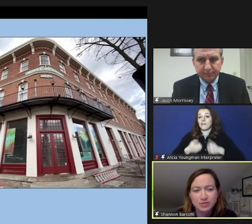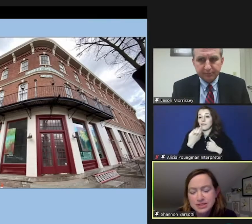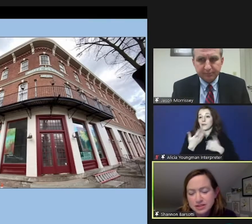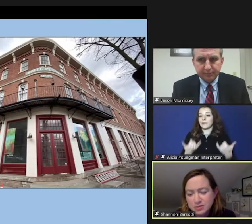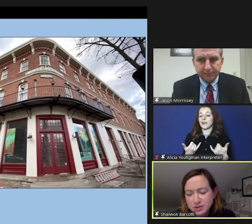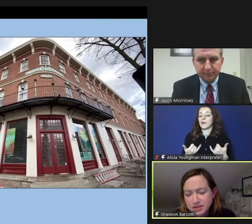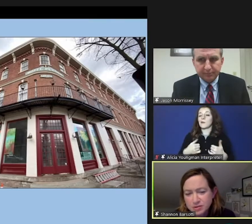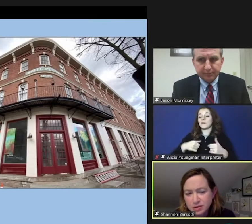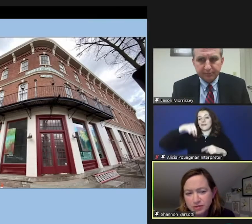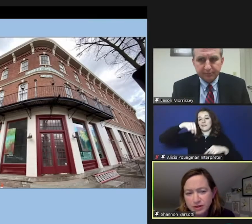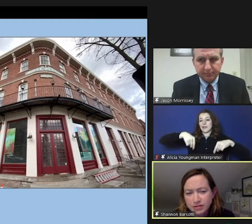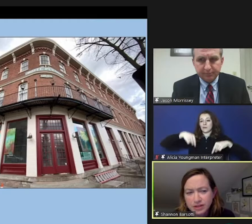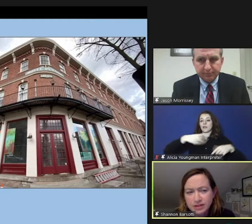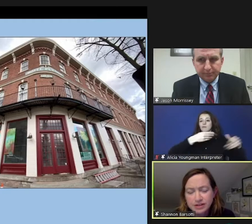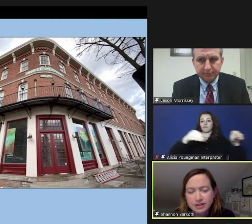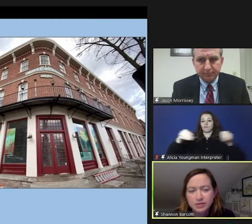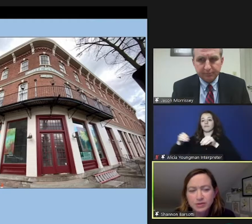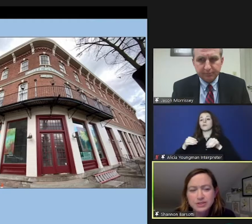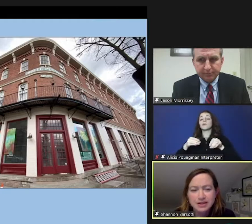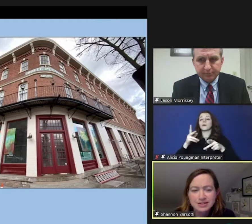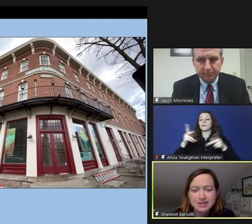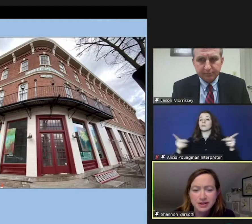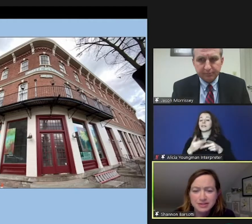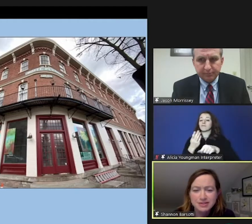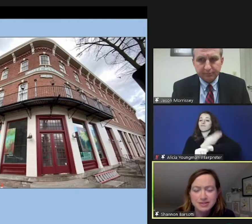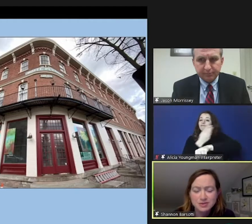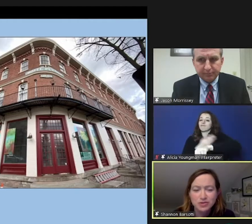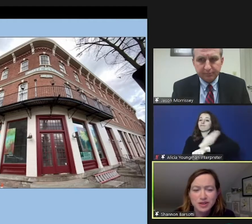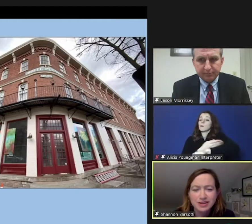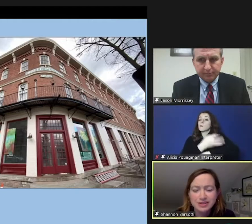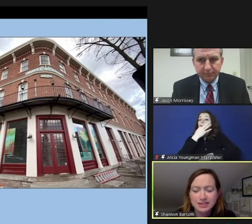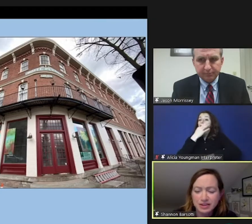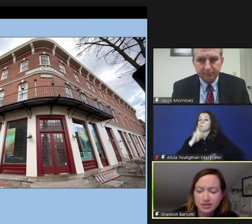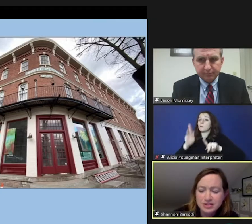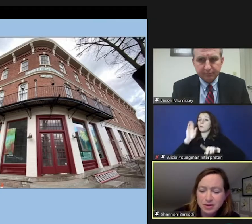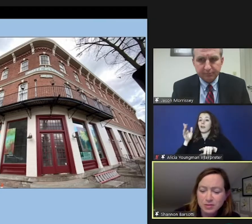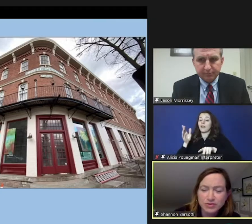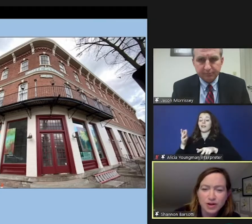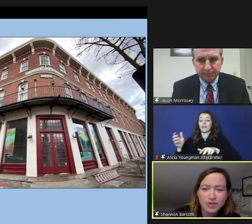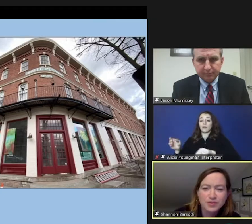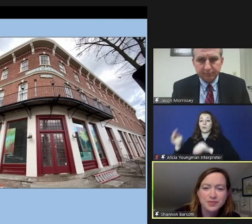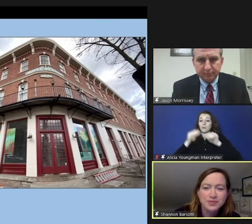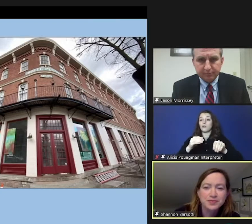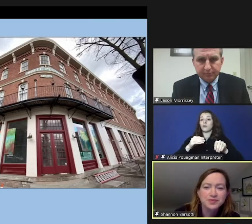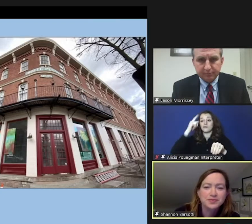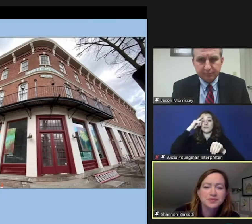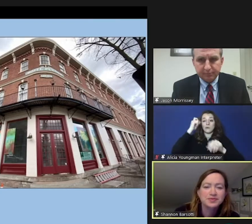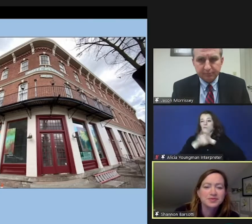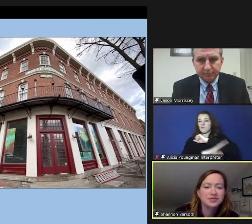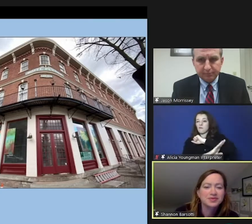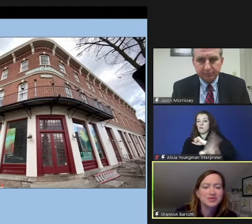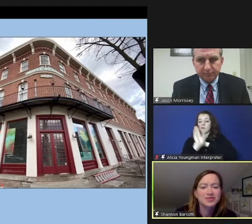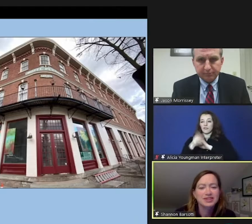downstairs retail spaces are being renovated with tenants expected to move in later in the summer and fall.